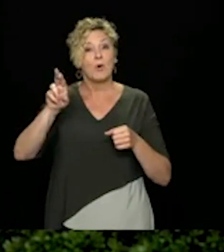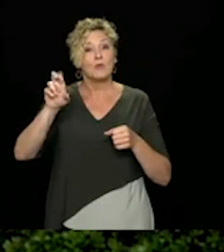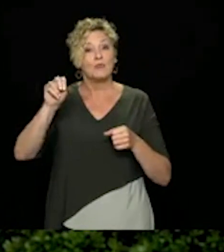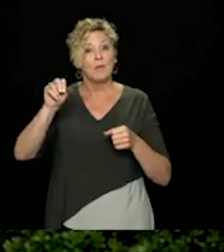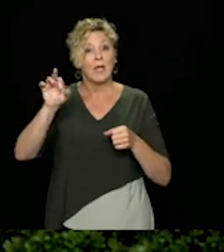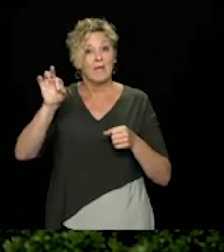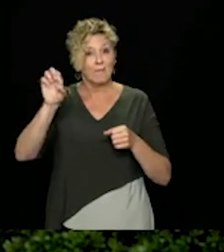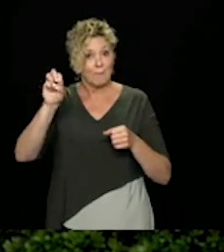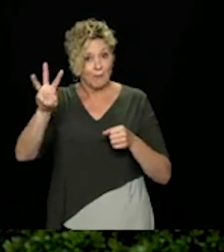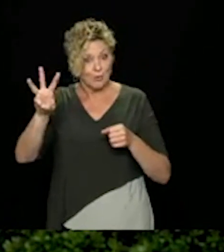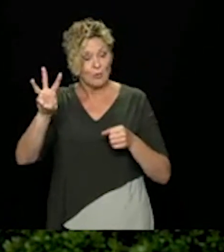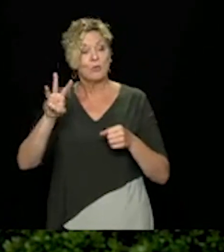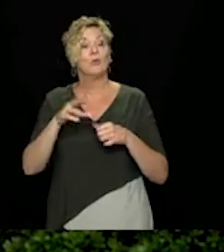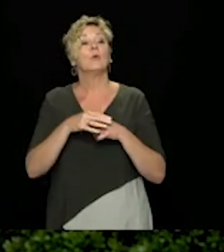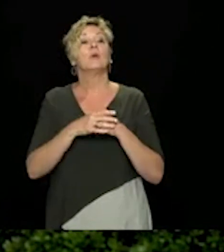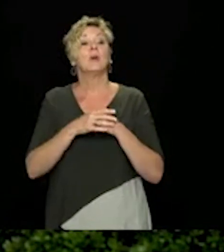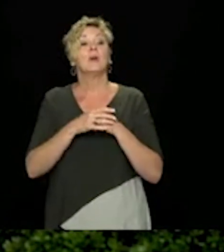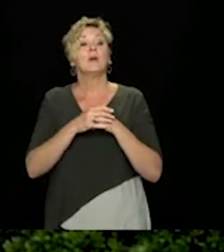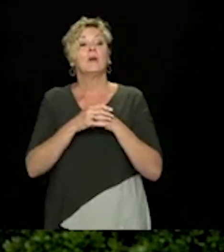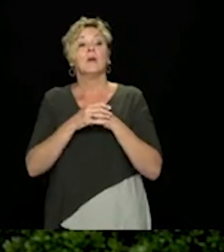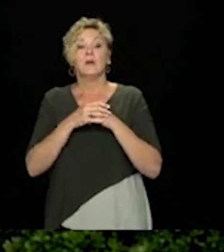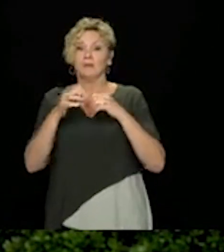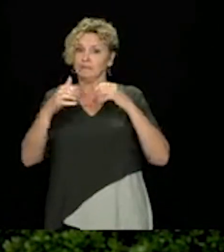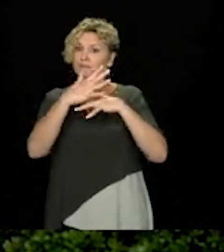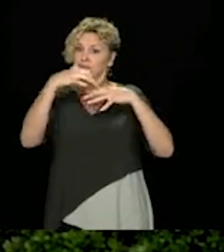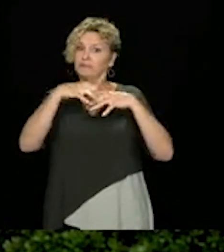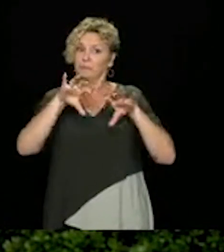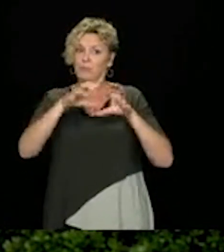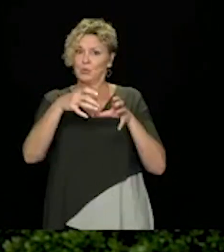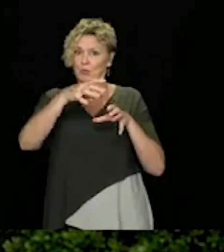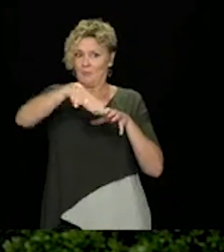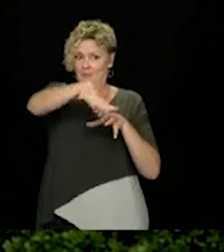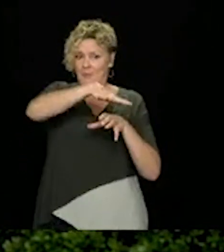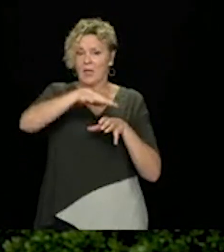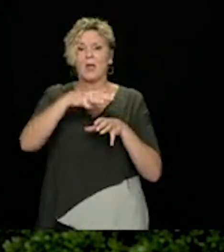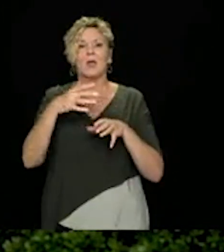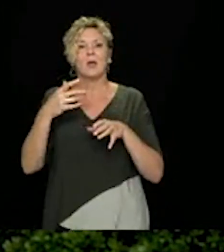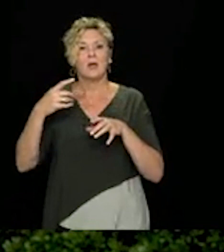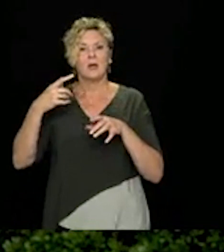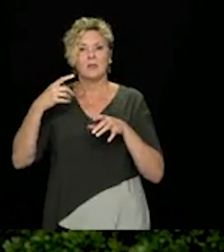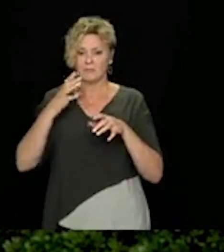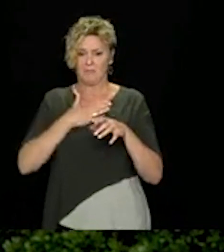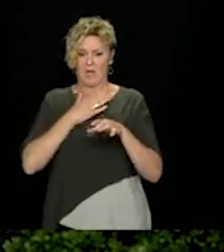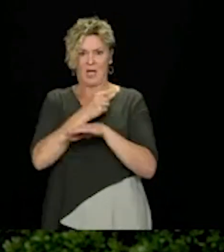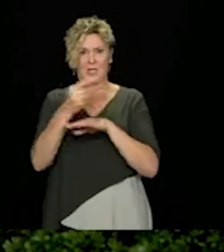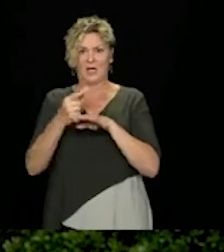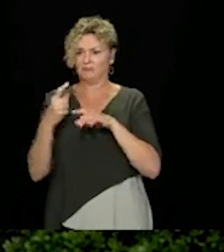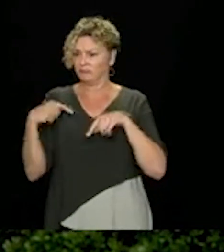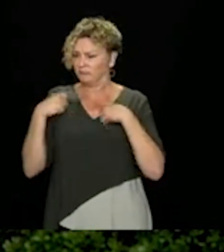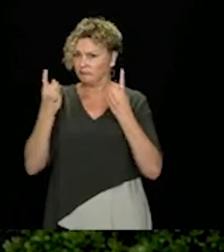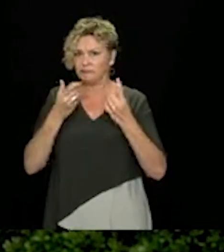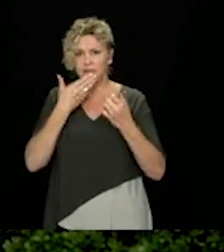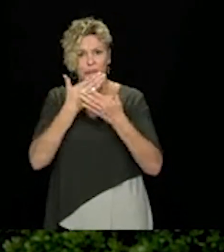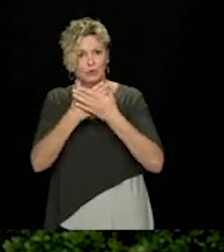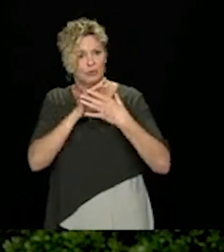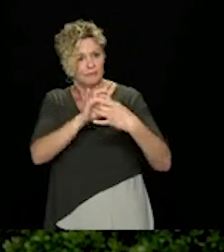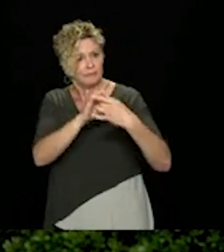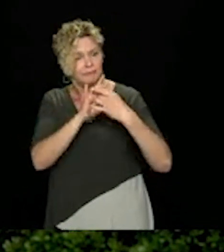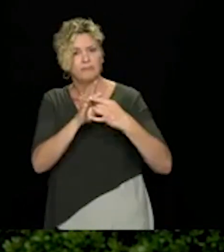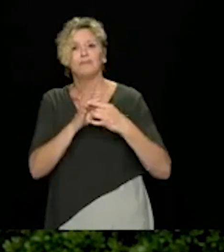where the Pacheedaht traditional territory is. They're Chalmette peoples. We've been working cooperatively with Indigenous peoples from the beginning,